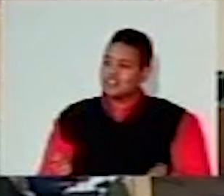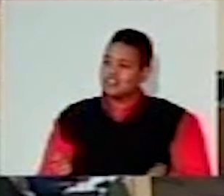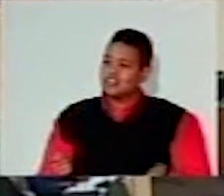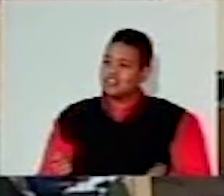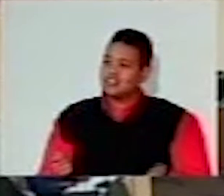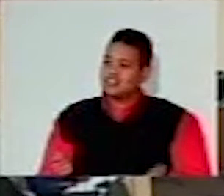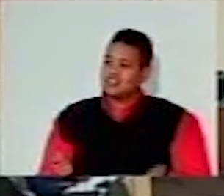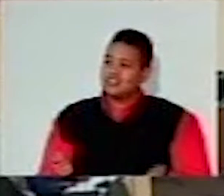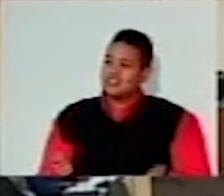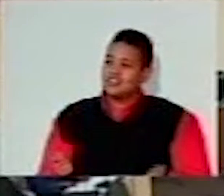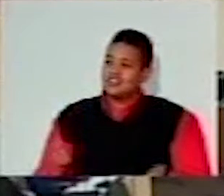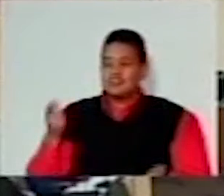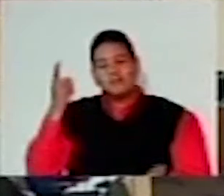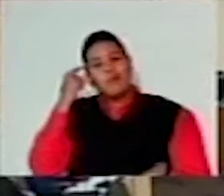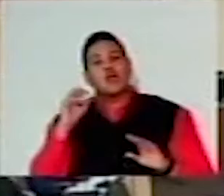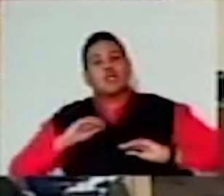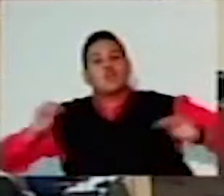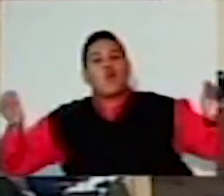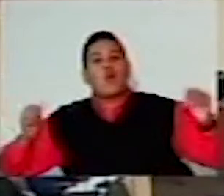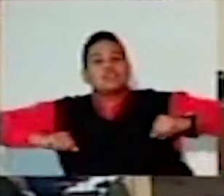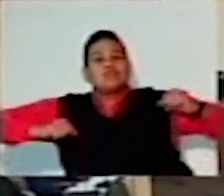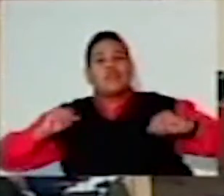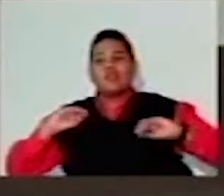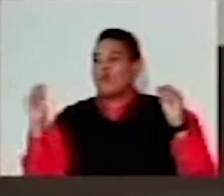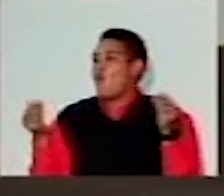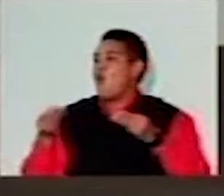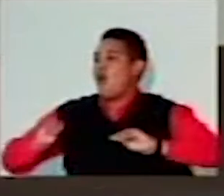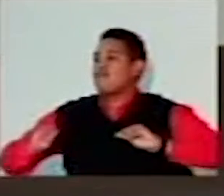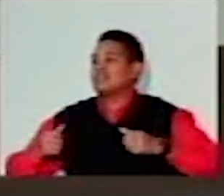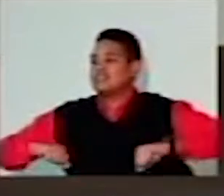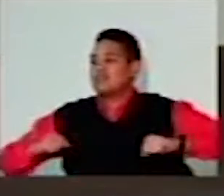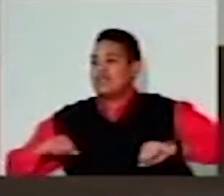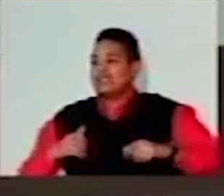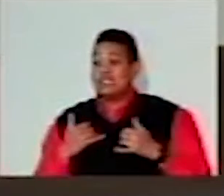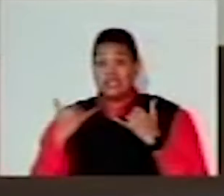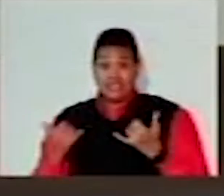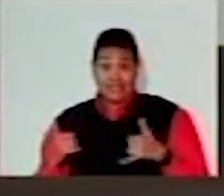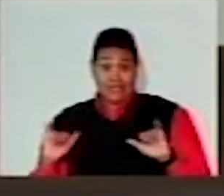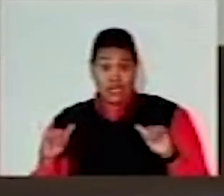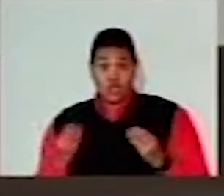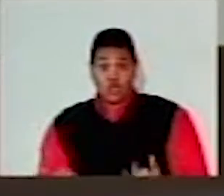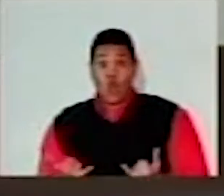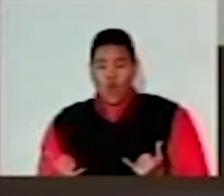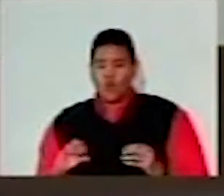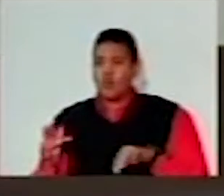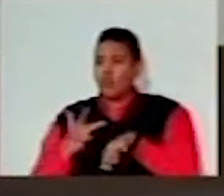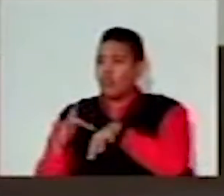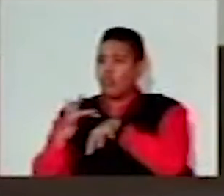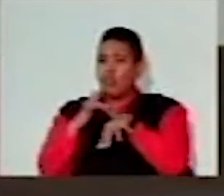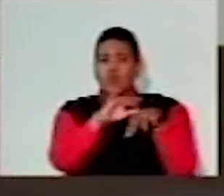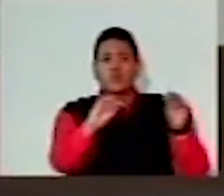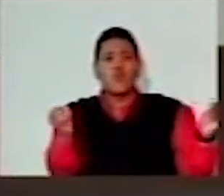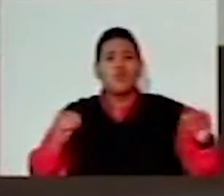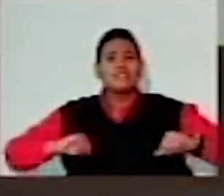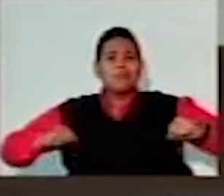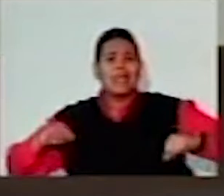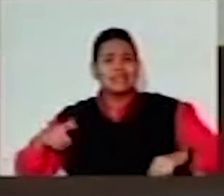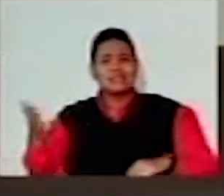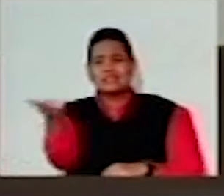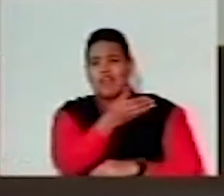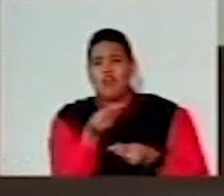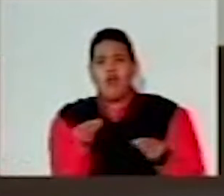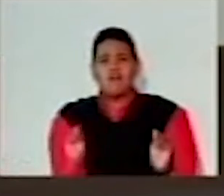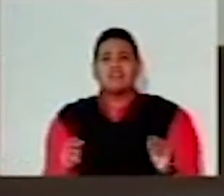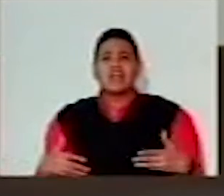Mr. Speaker, no space, there were no office space, and still at this moment, Mr. Speaker, there's no office space, the Court